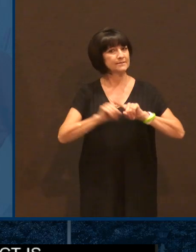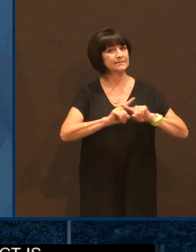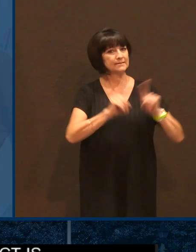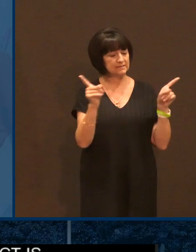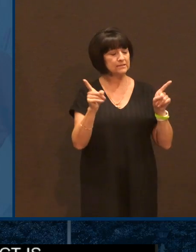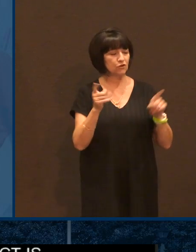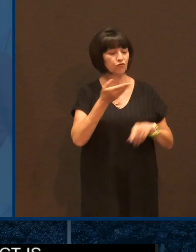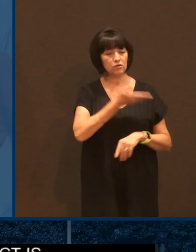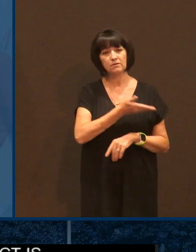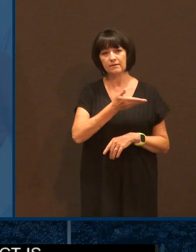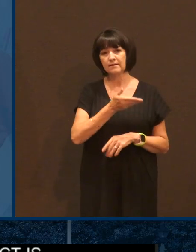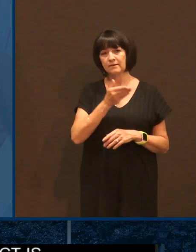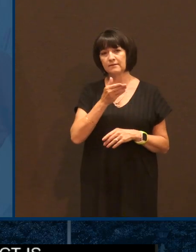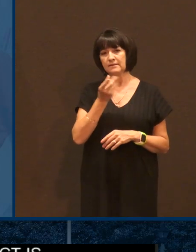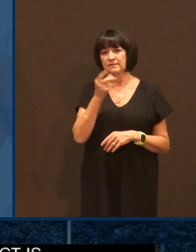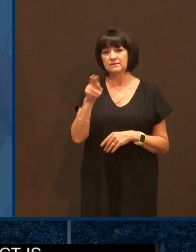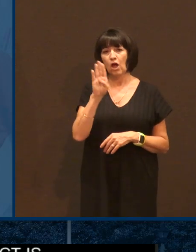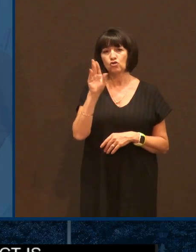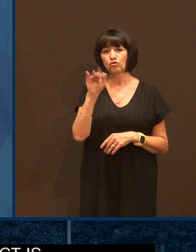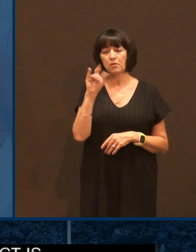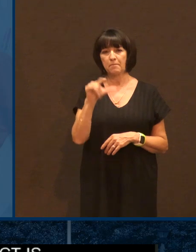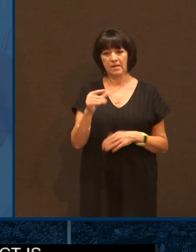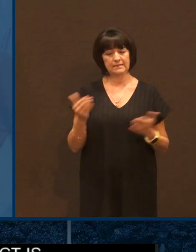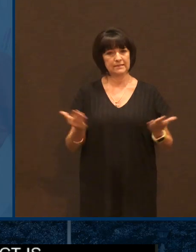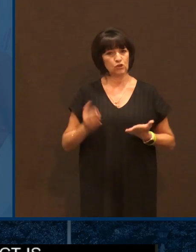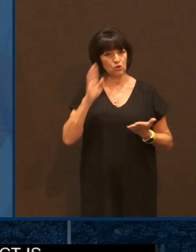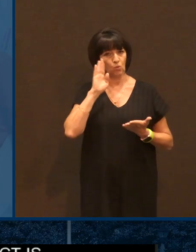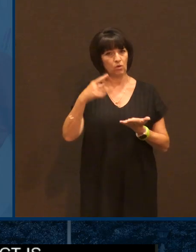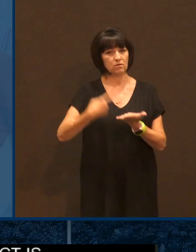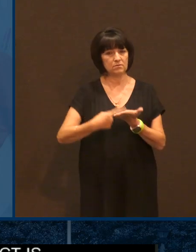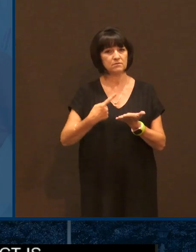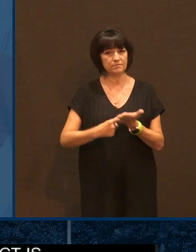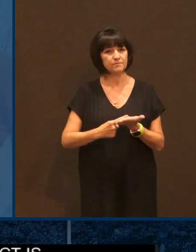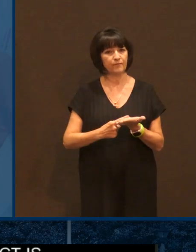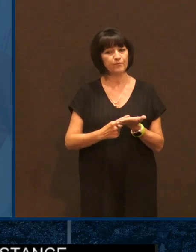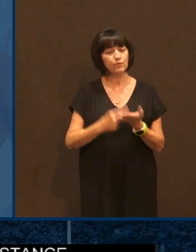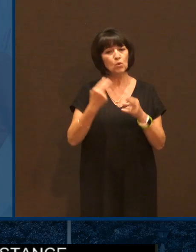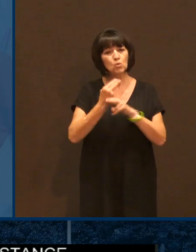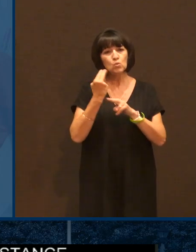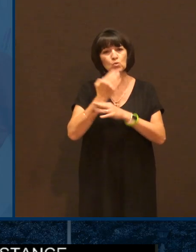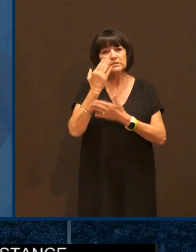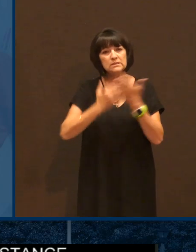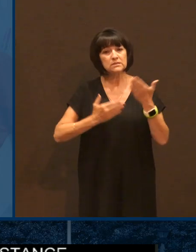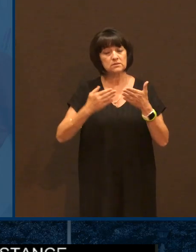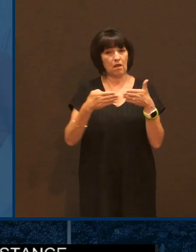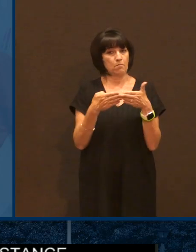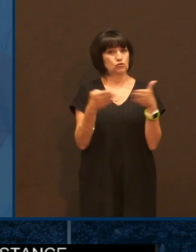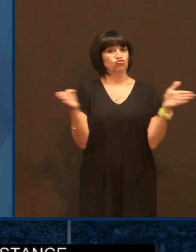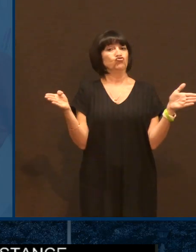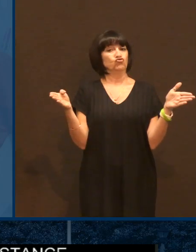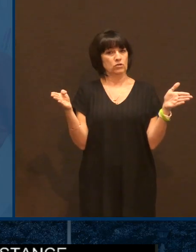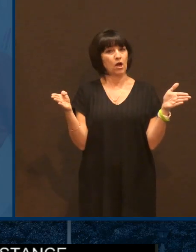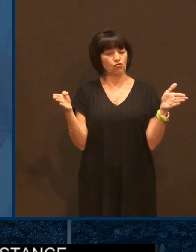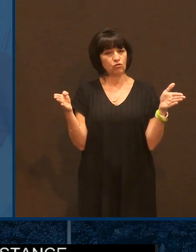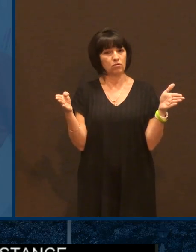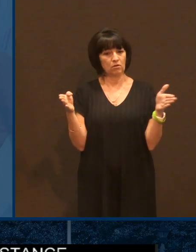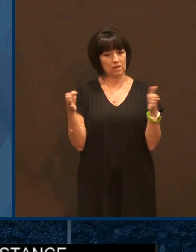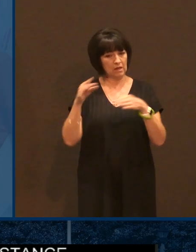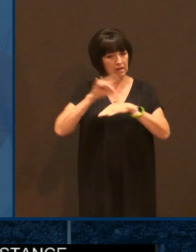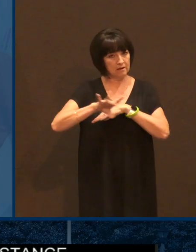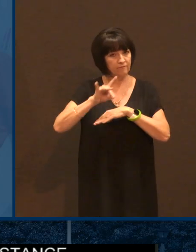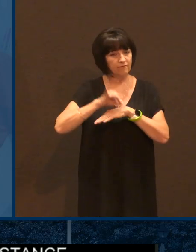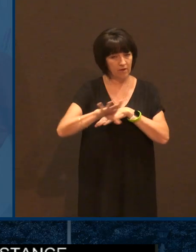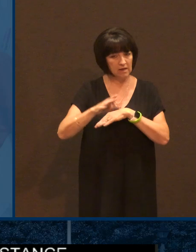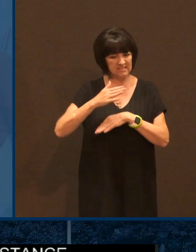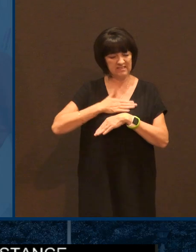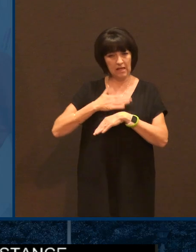talk about that, is to use kind of some broad guidelines that have been established by our working group. They've